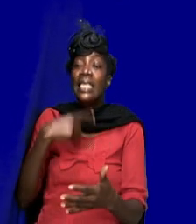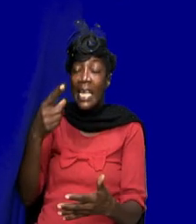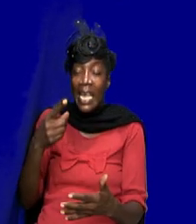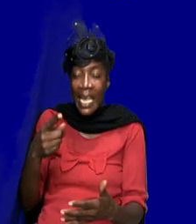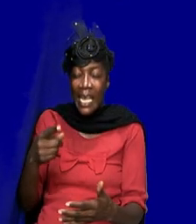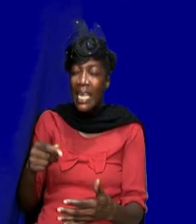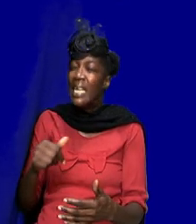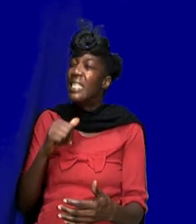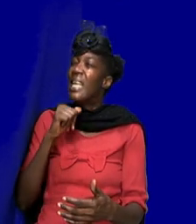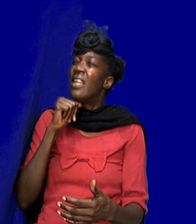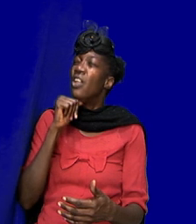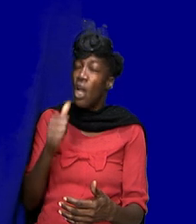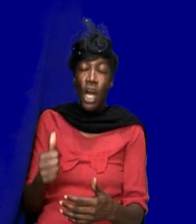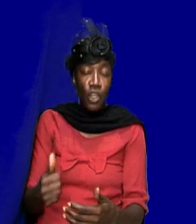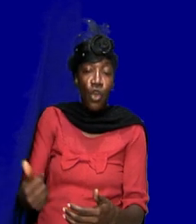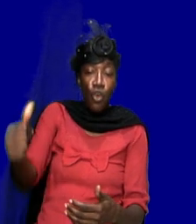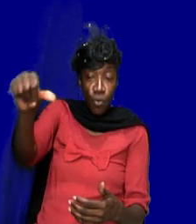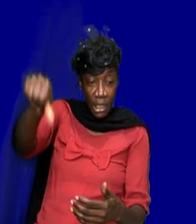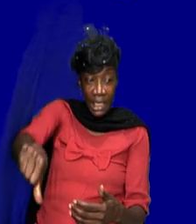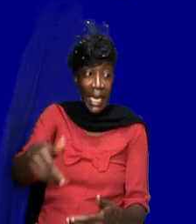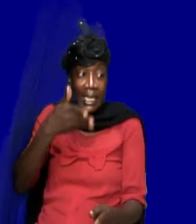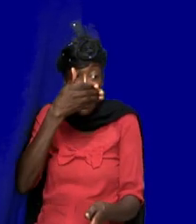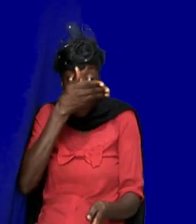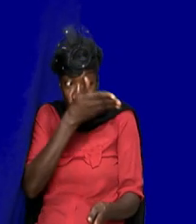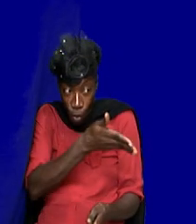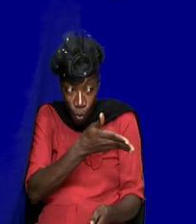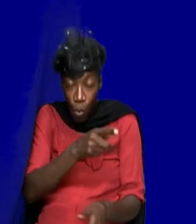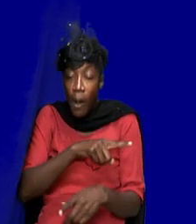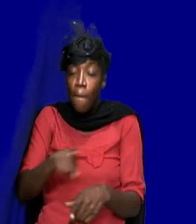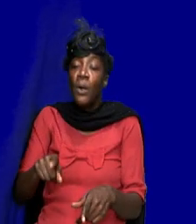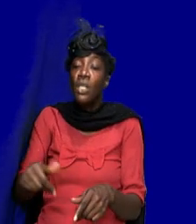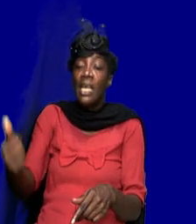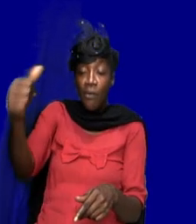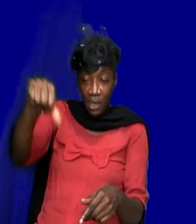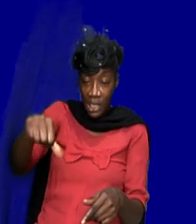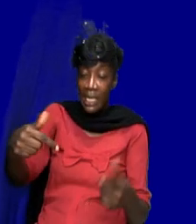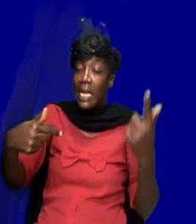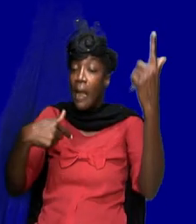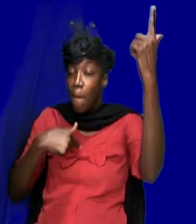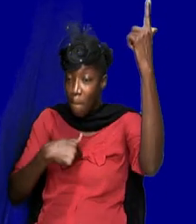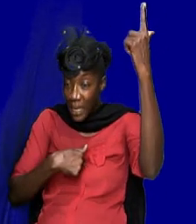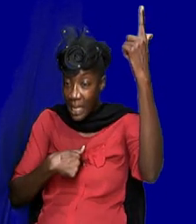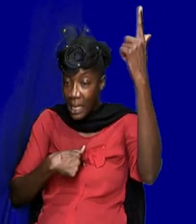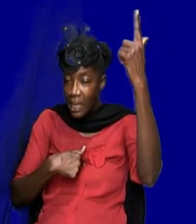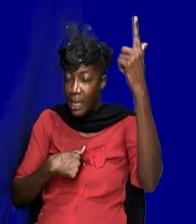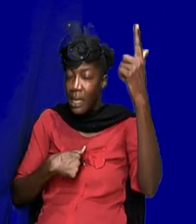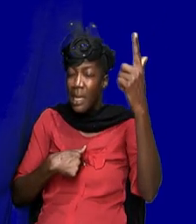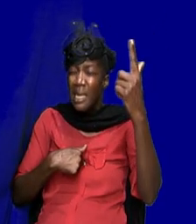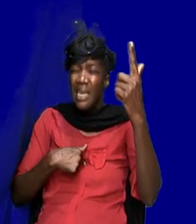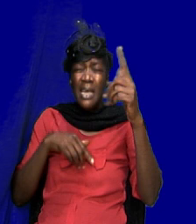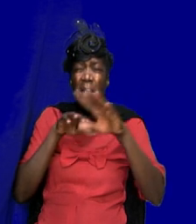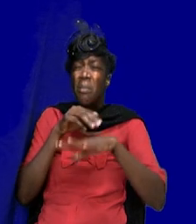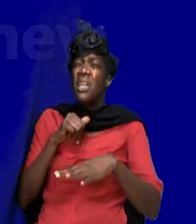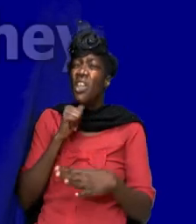have not rejected thee, but they have rejected me, that I should not reign over